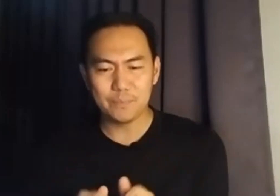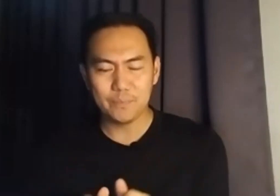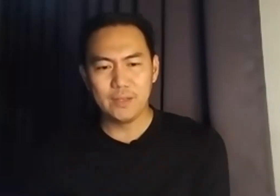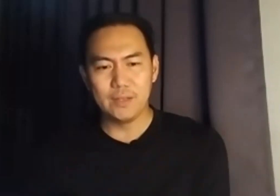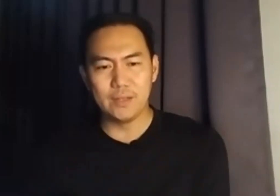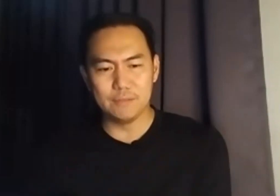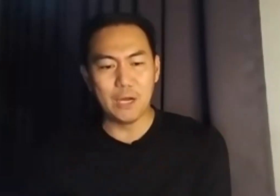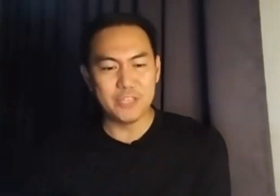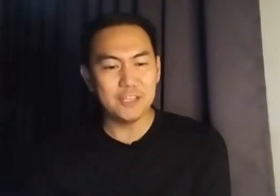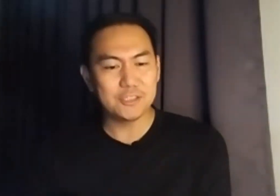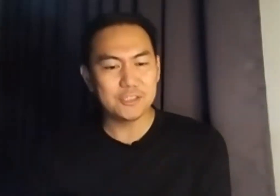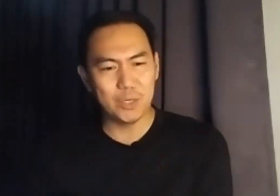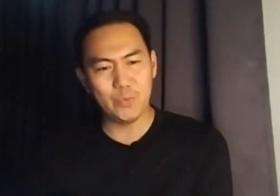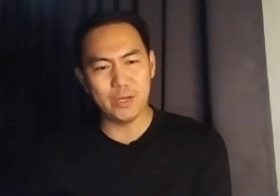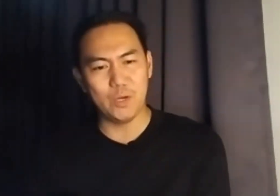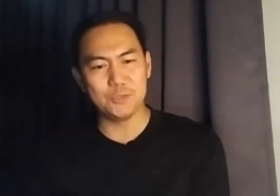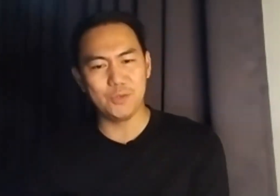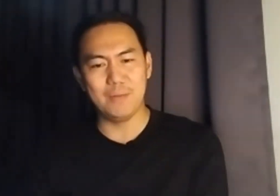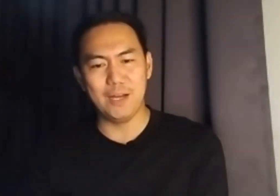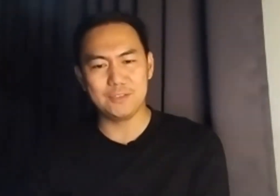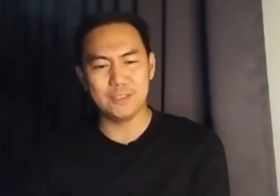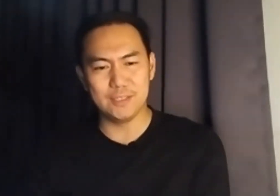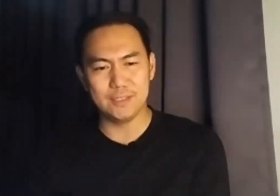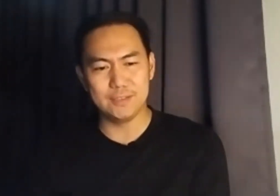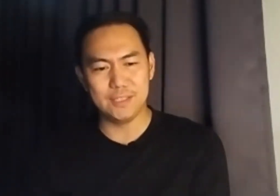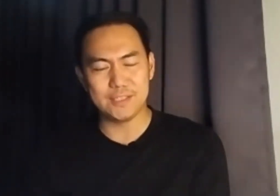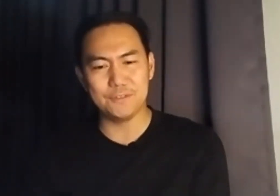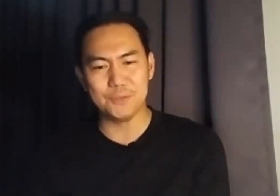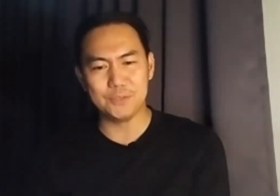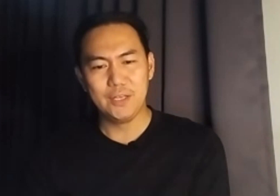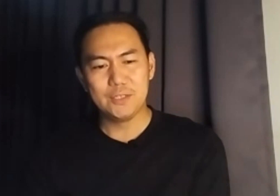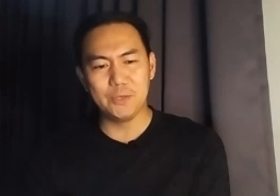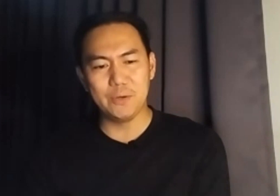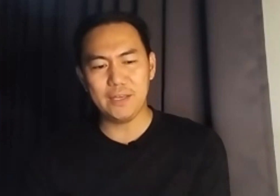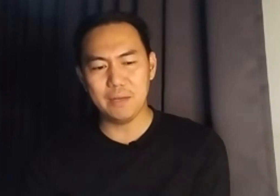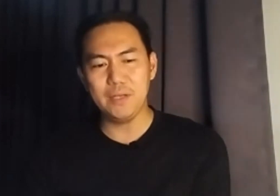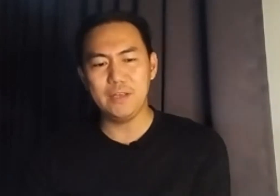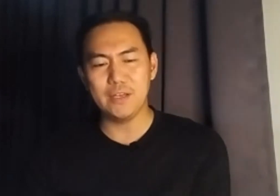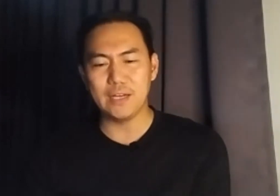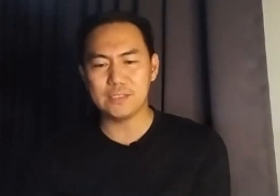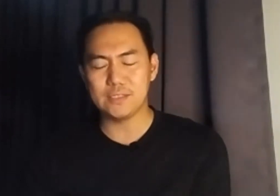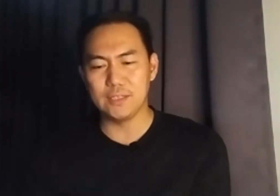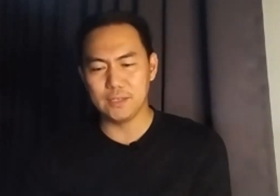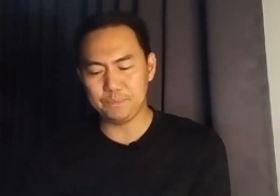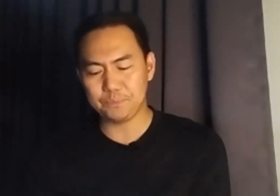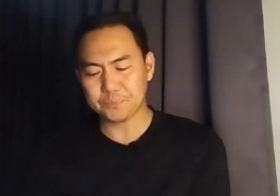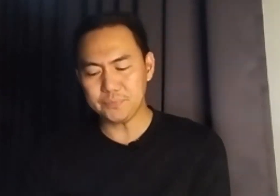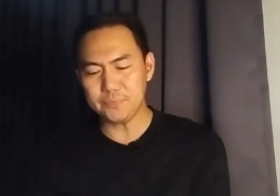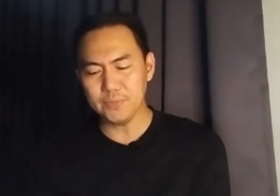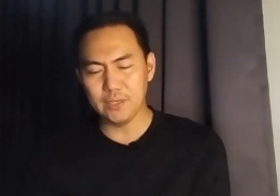the foundations on what we want to talk about this afternoon. So I come in here as